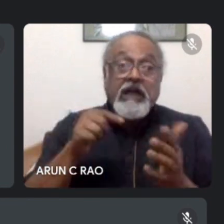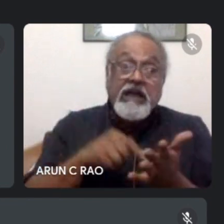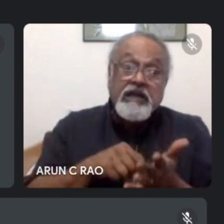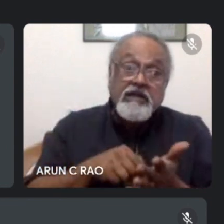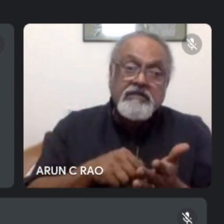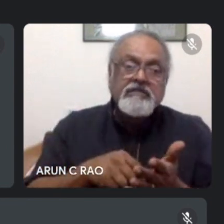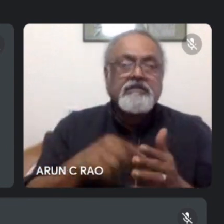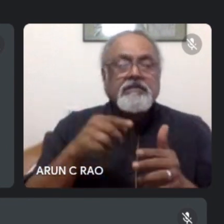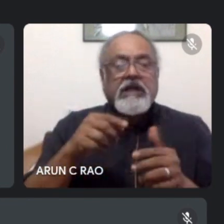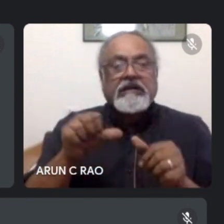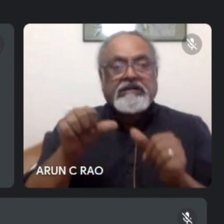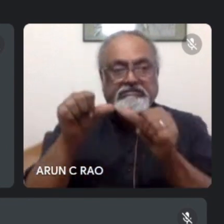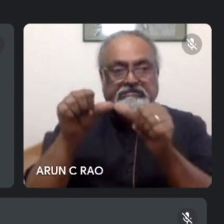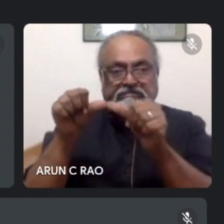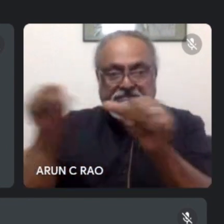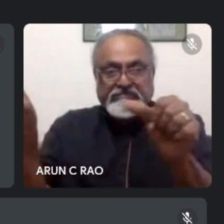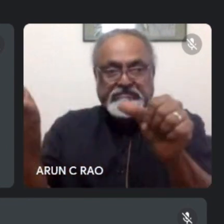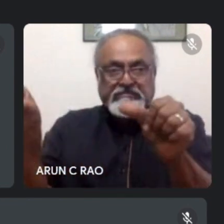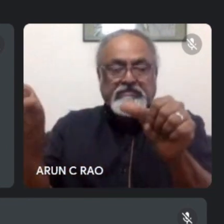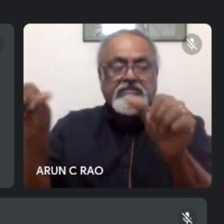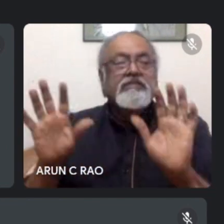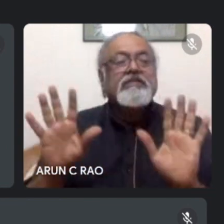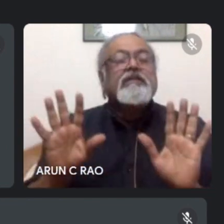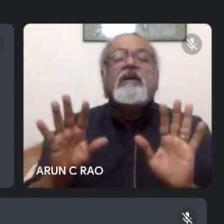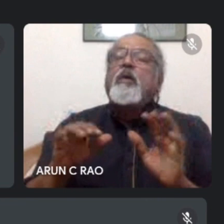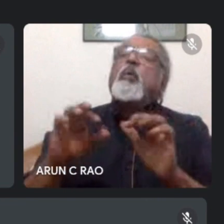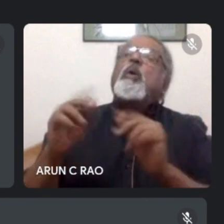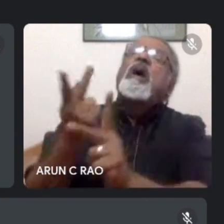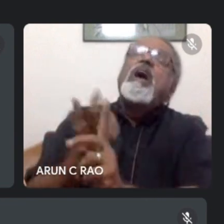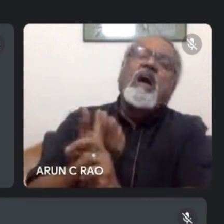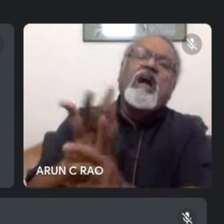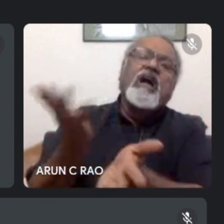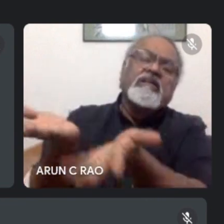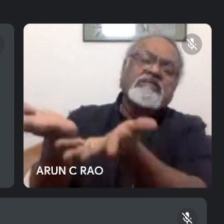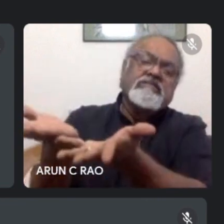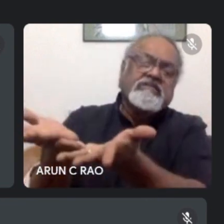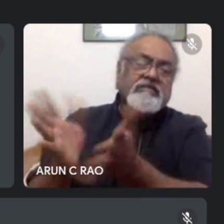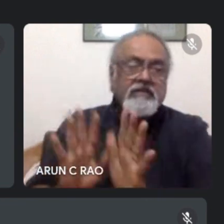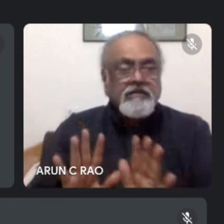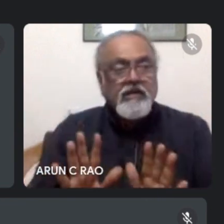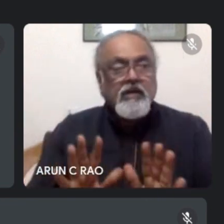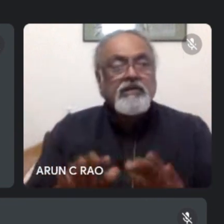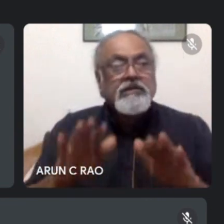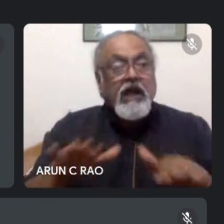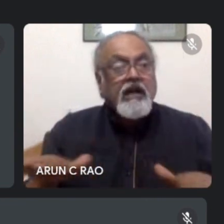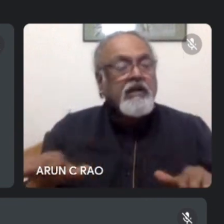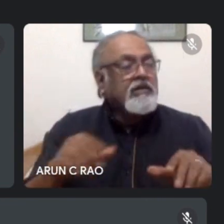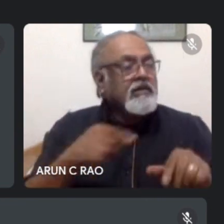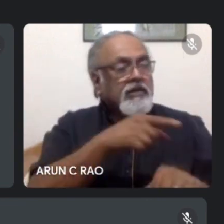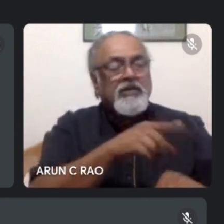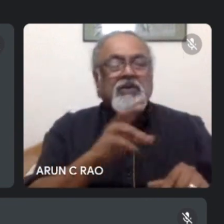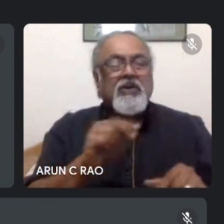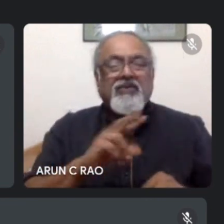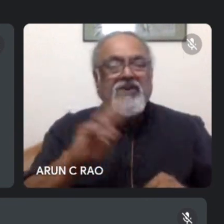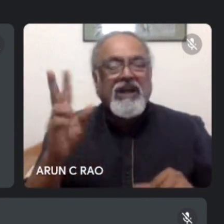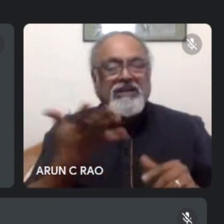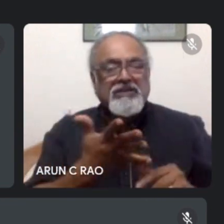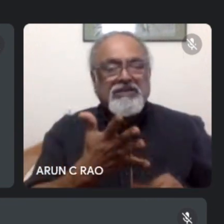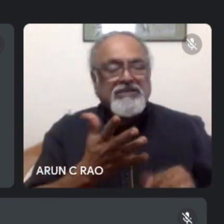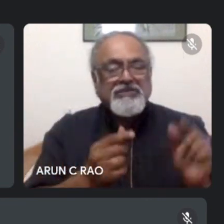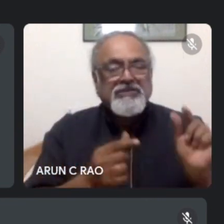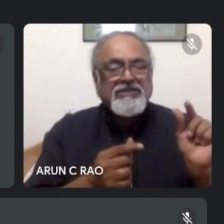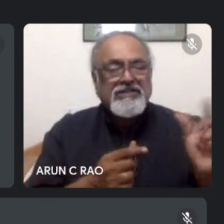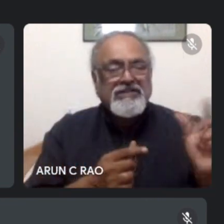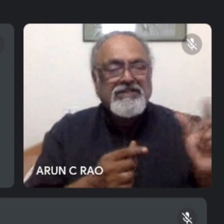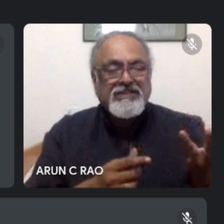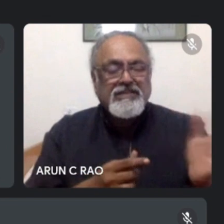it's really sad. At home itself the child is made to feel that, oh, you're not worth it. And